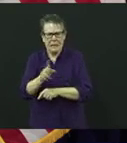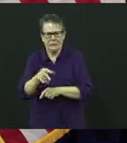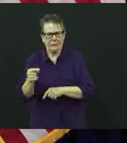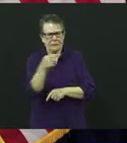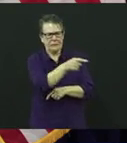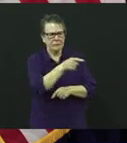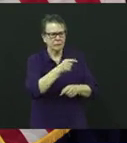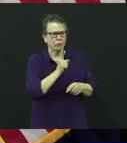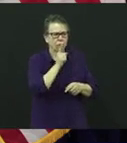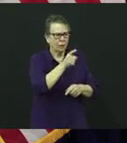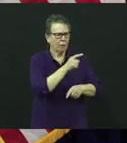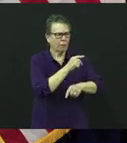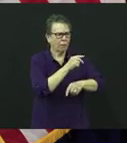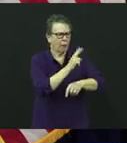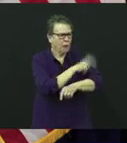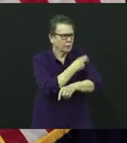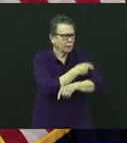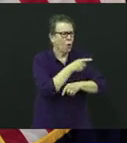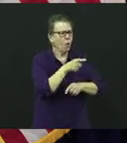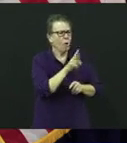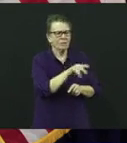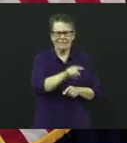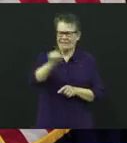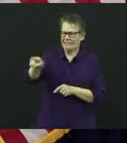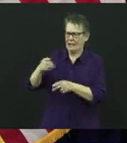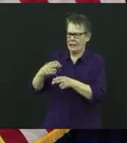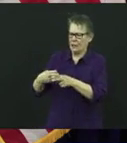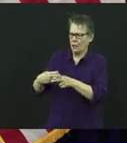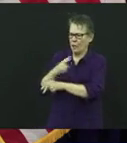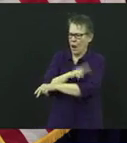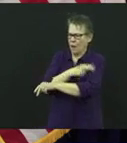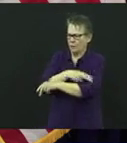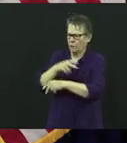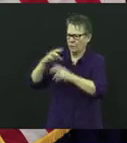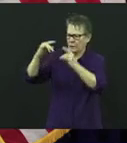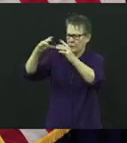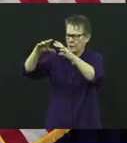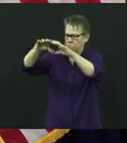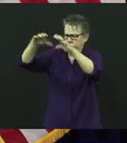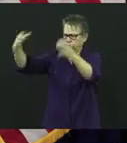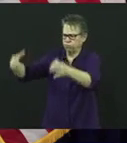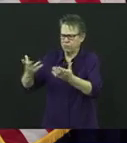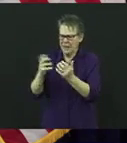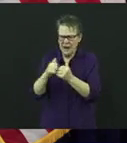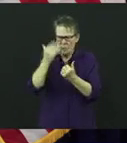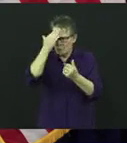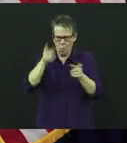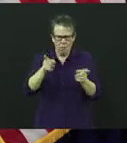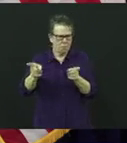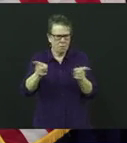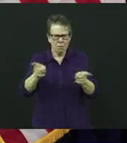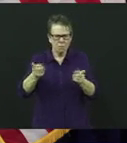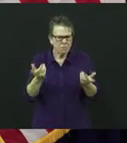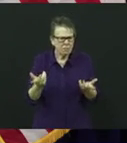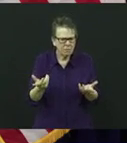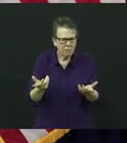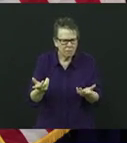she is expressing roadblocks she's hitting with trying to get her son treatment, specifically, I'm going to butcher the name of this drug,